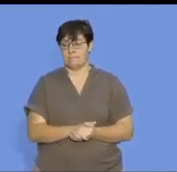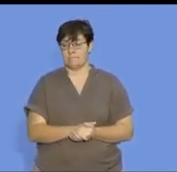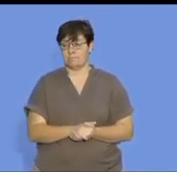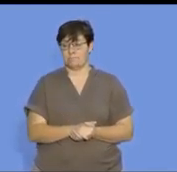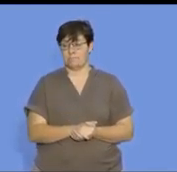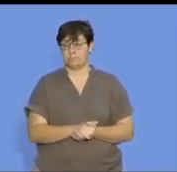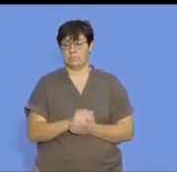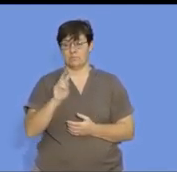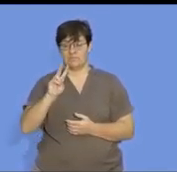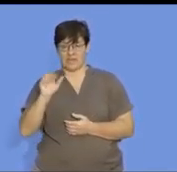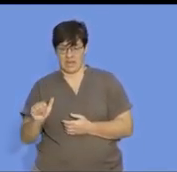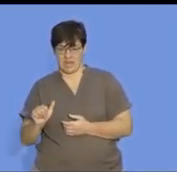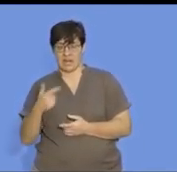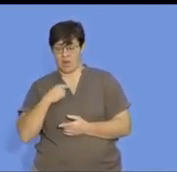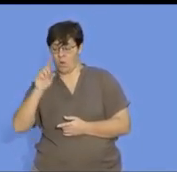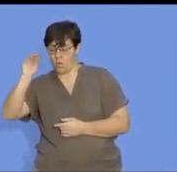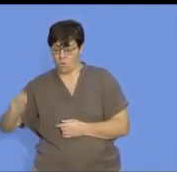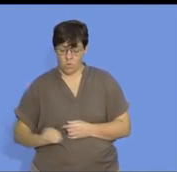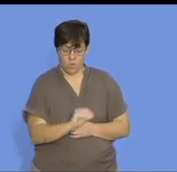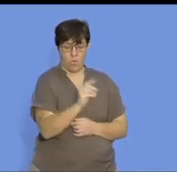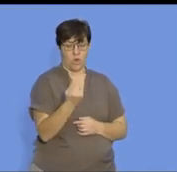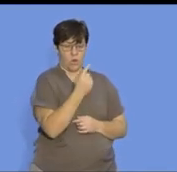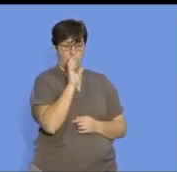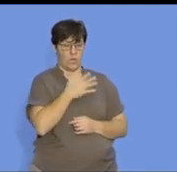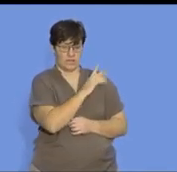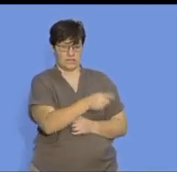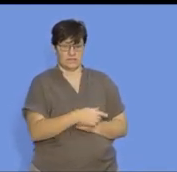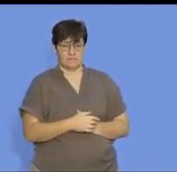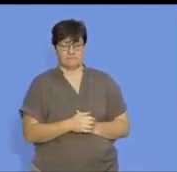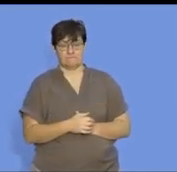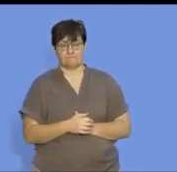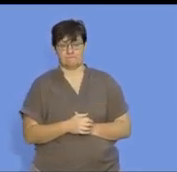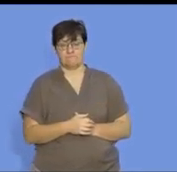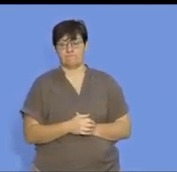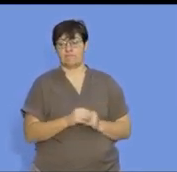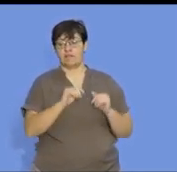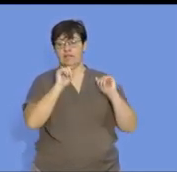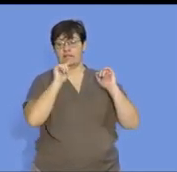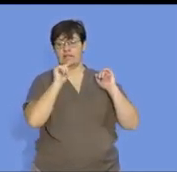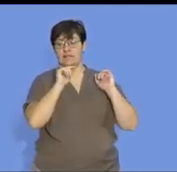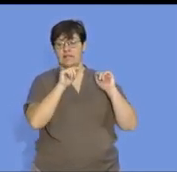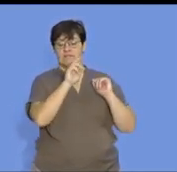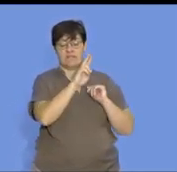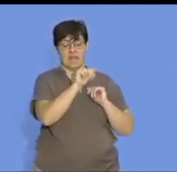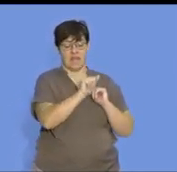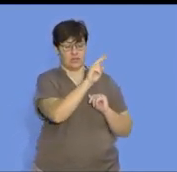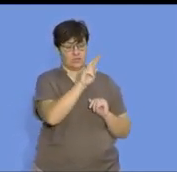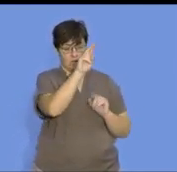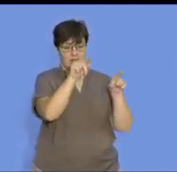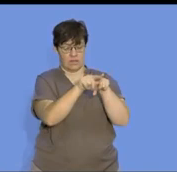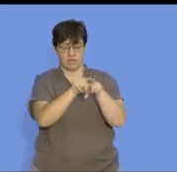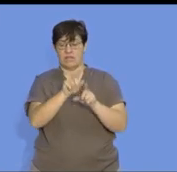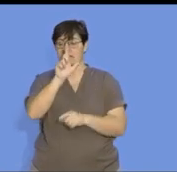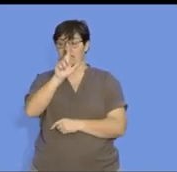Let's get VA squared on its own. So we're going to go 7,35